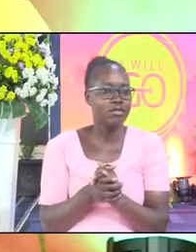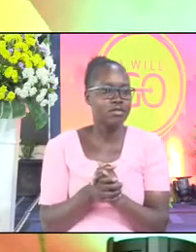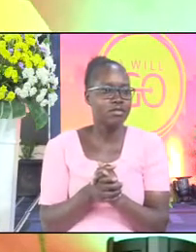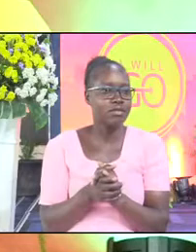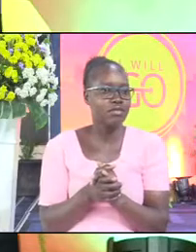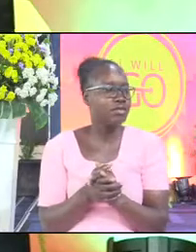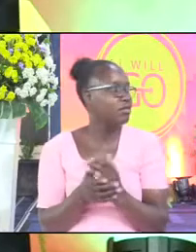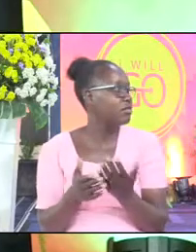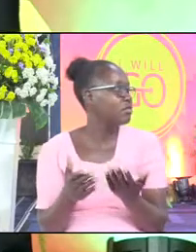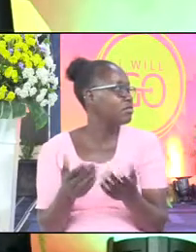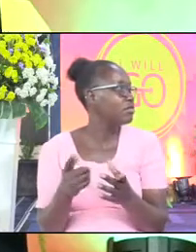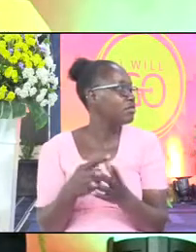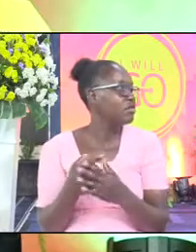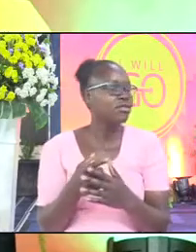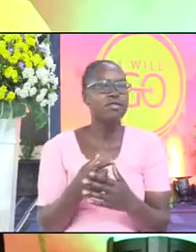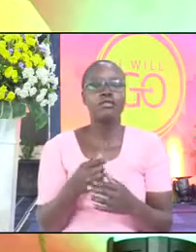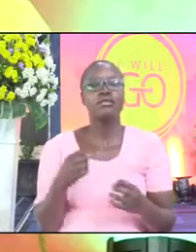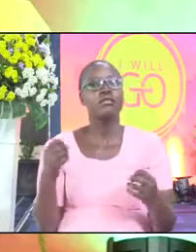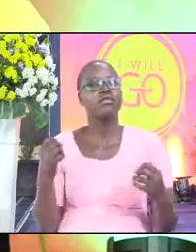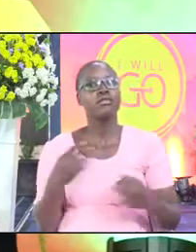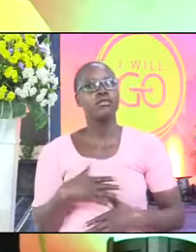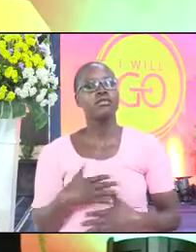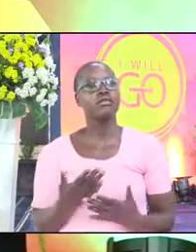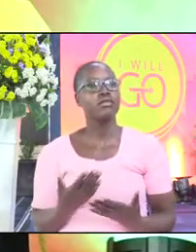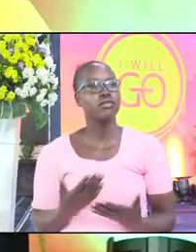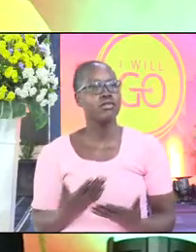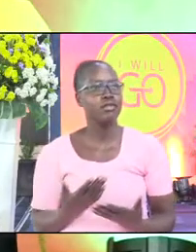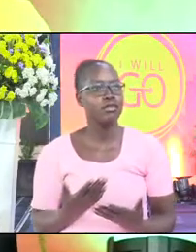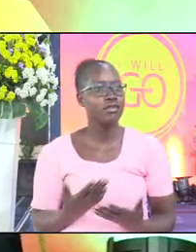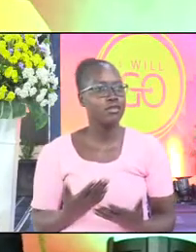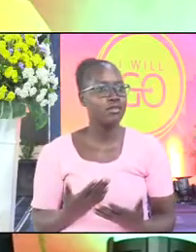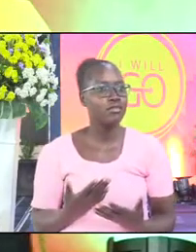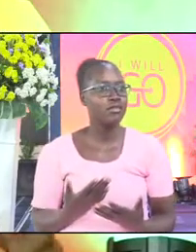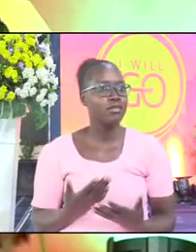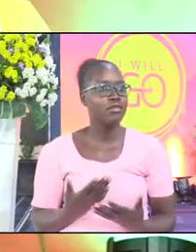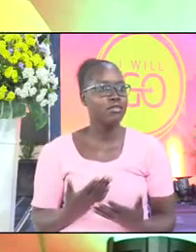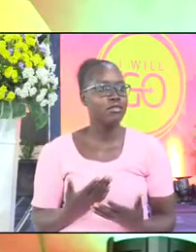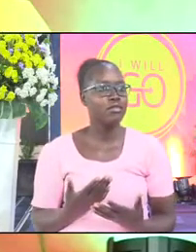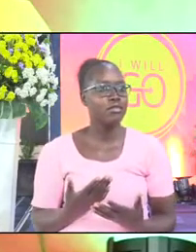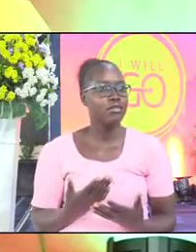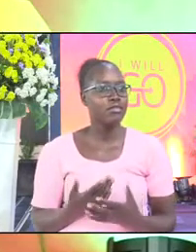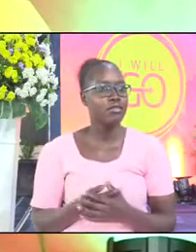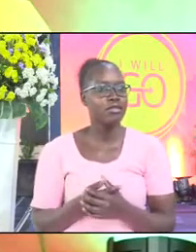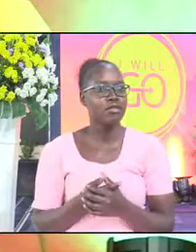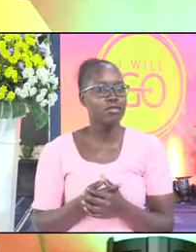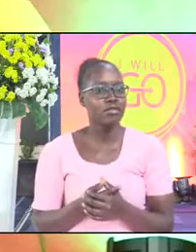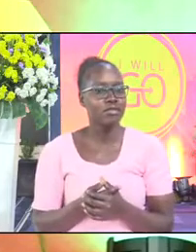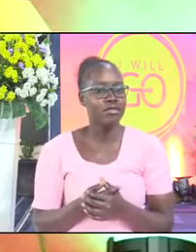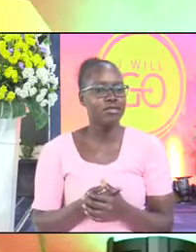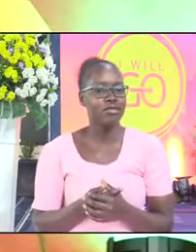If you can't say ouch, say amen. If you can't say amen, say oh me.